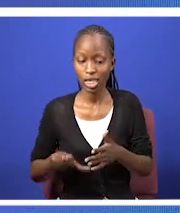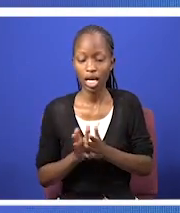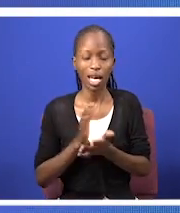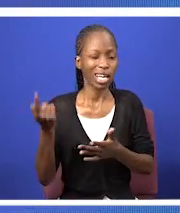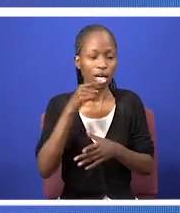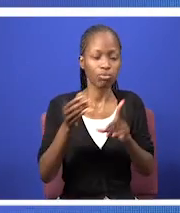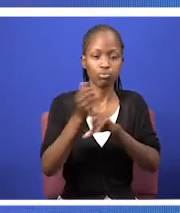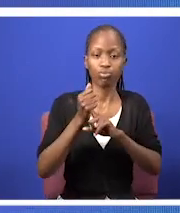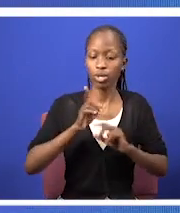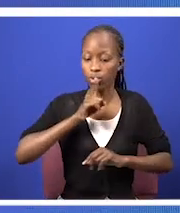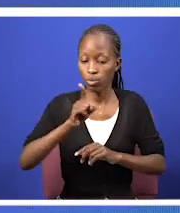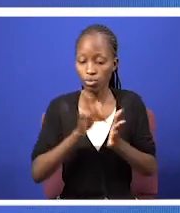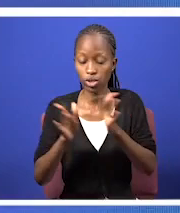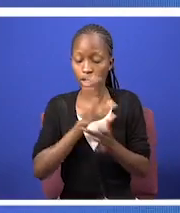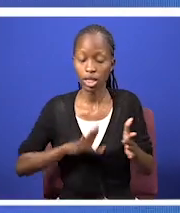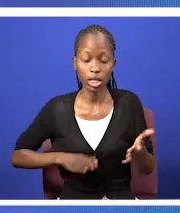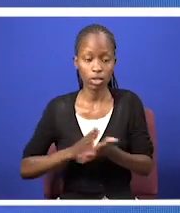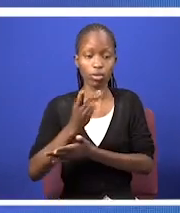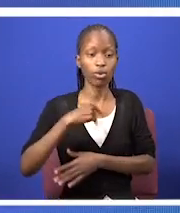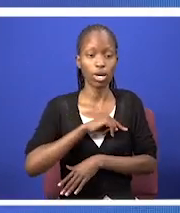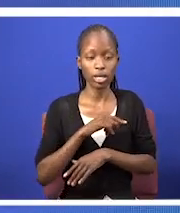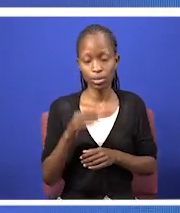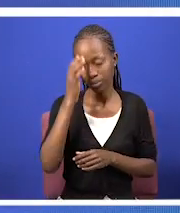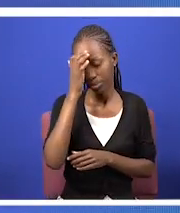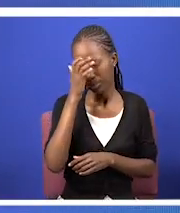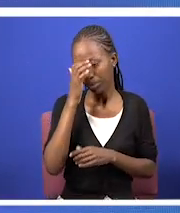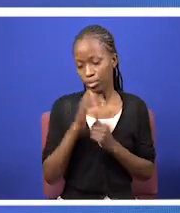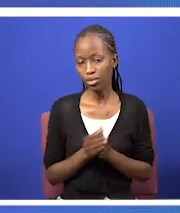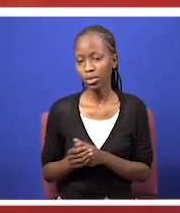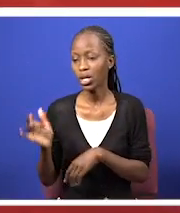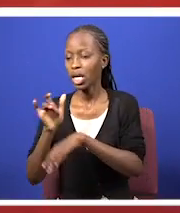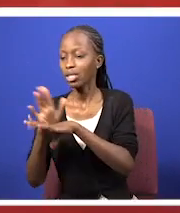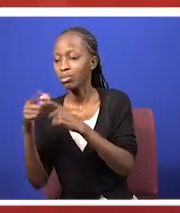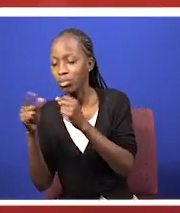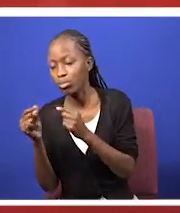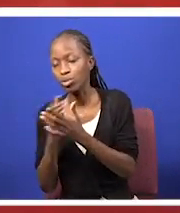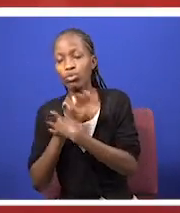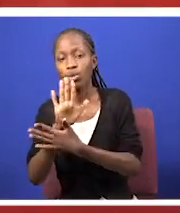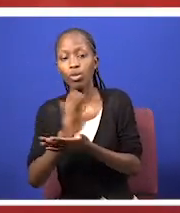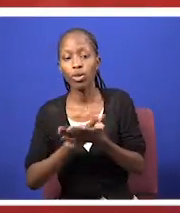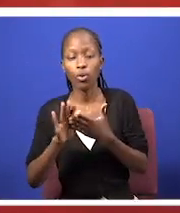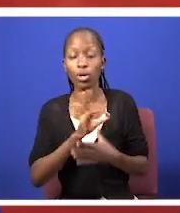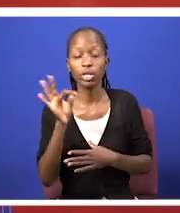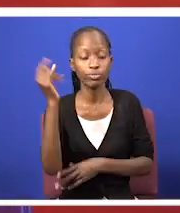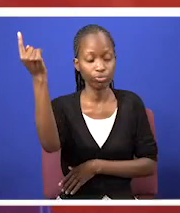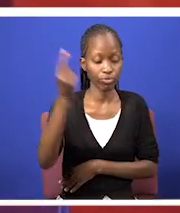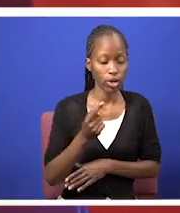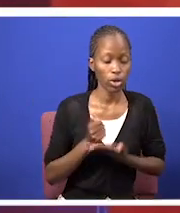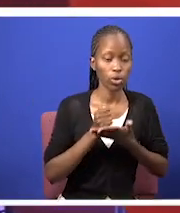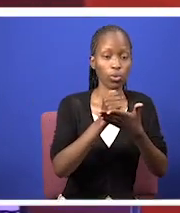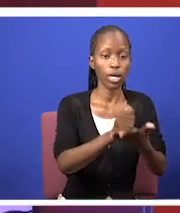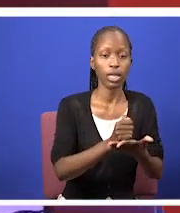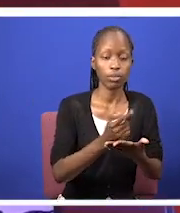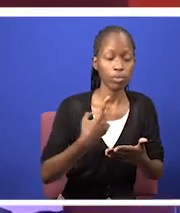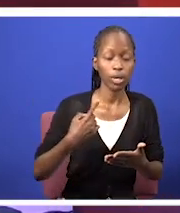through us. You can tell that to your neighbor, send them a quick WhatsApp message or put it in the chat so there. The Holy Spirit has come